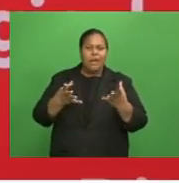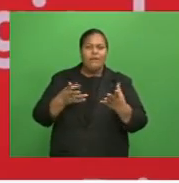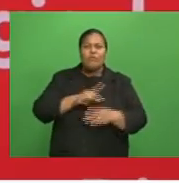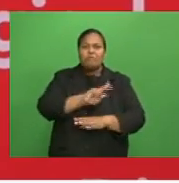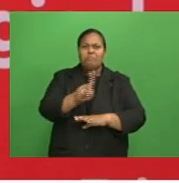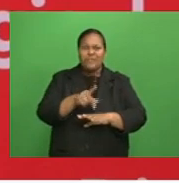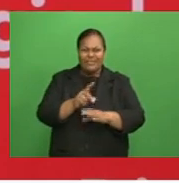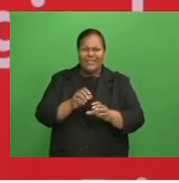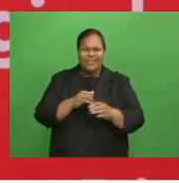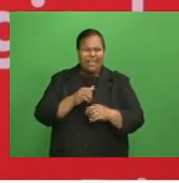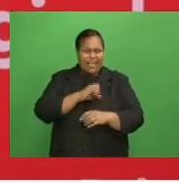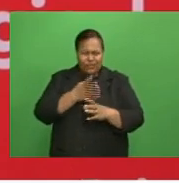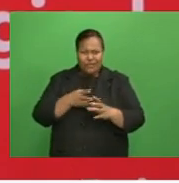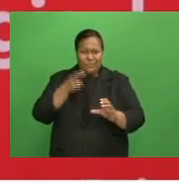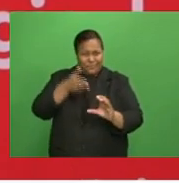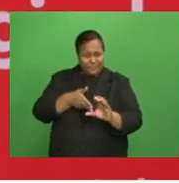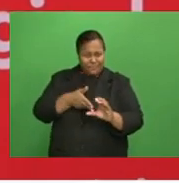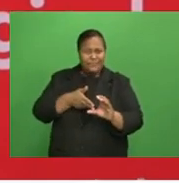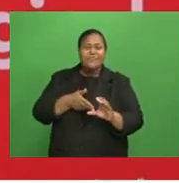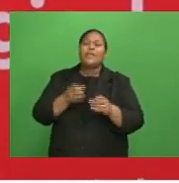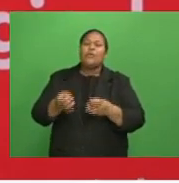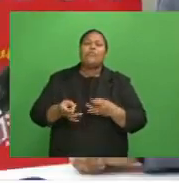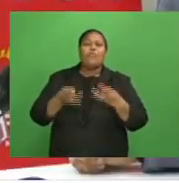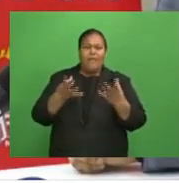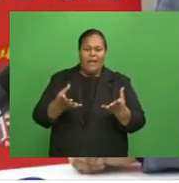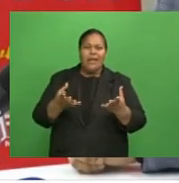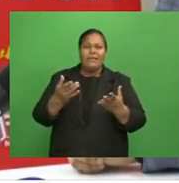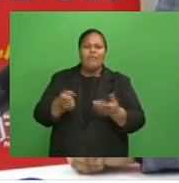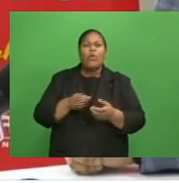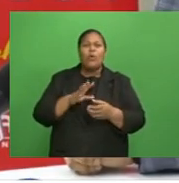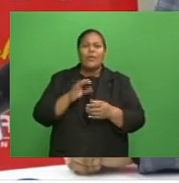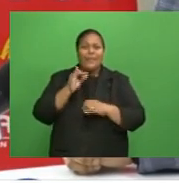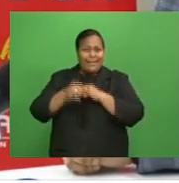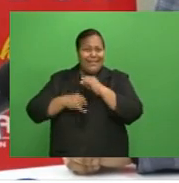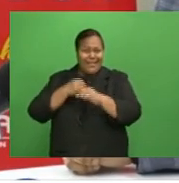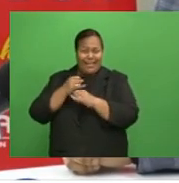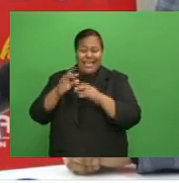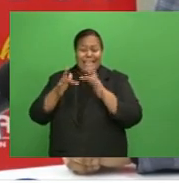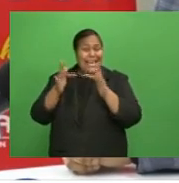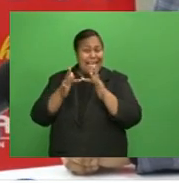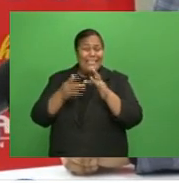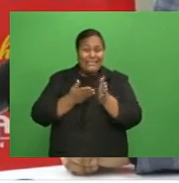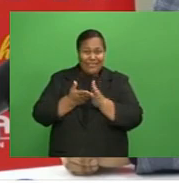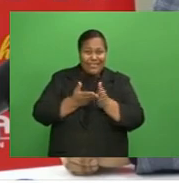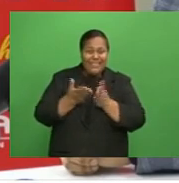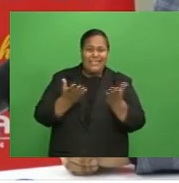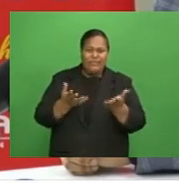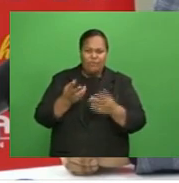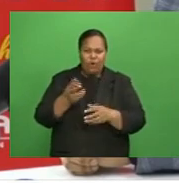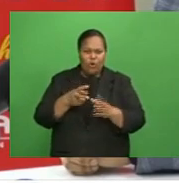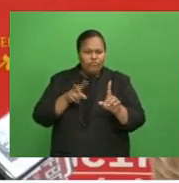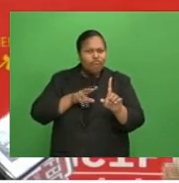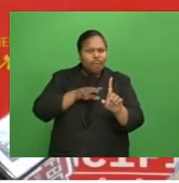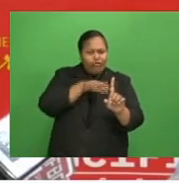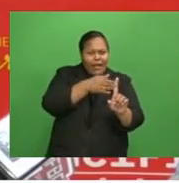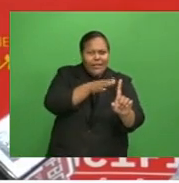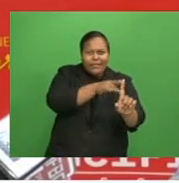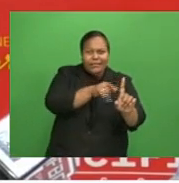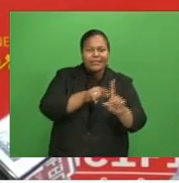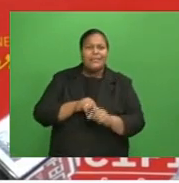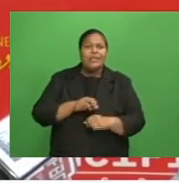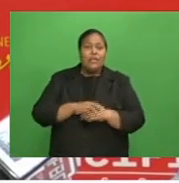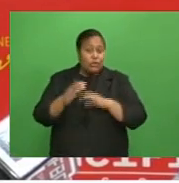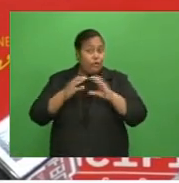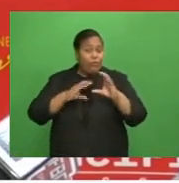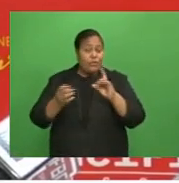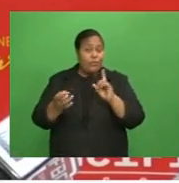which includes its mobile and internet services and vehicle tracking. Pacific Energy Chief Executive Randall Vallet says communication is